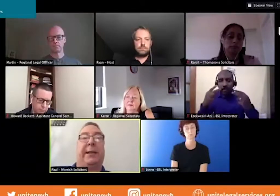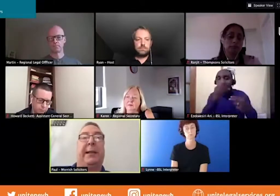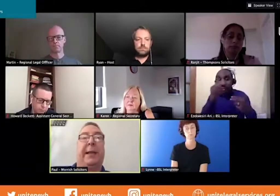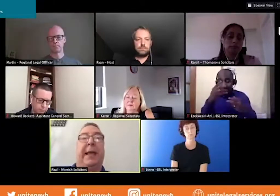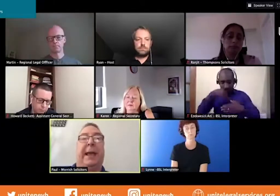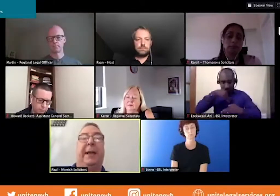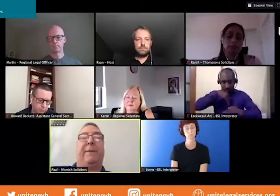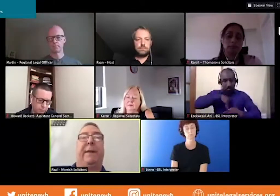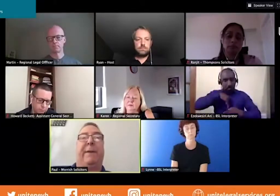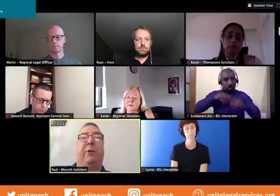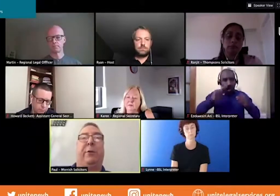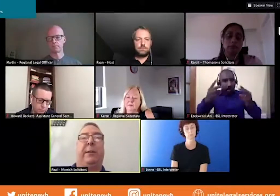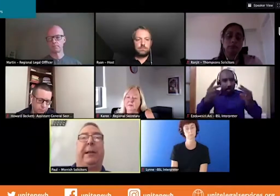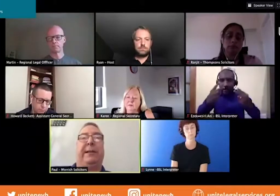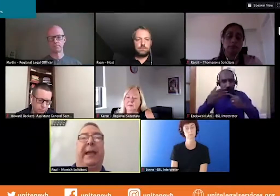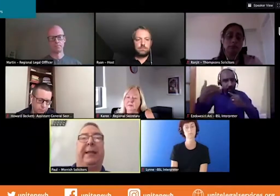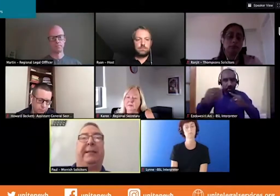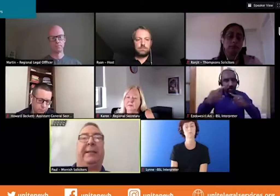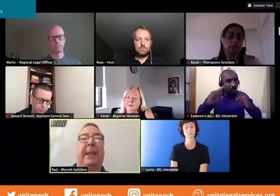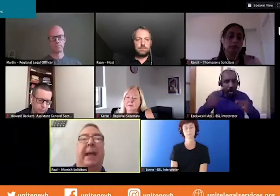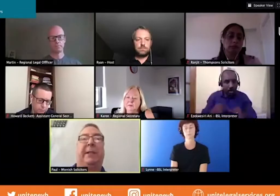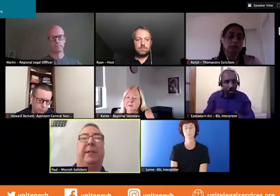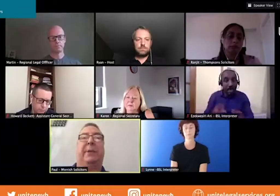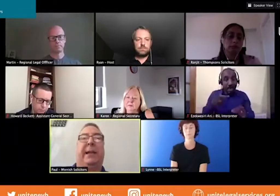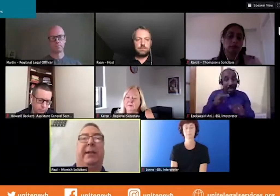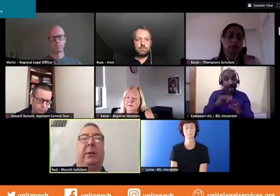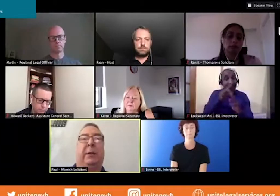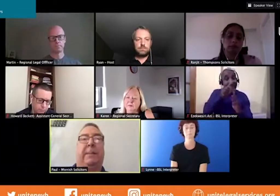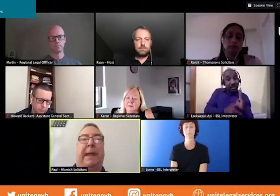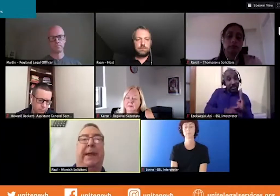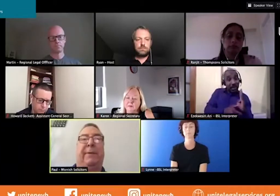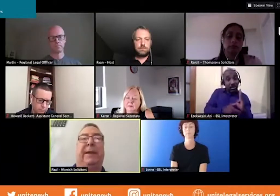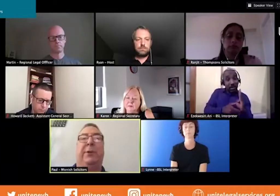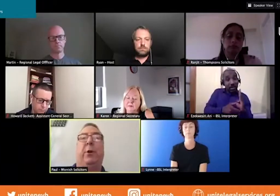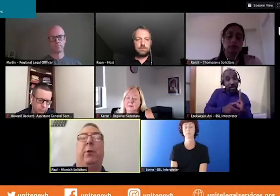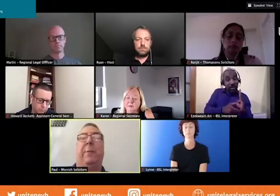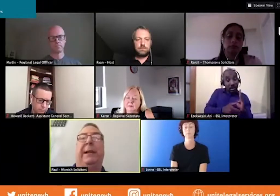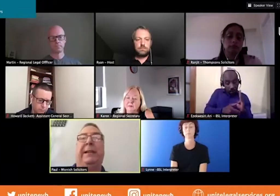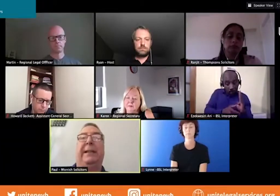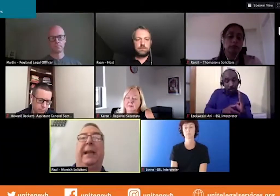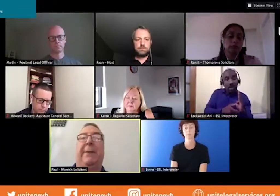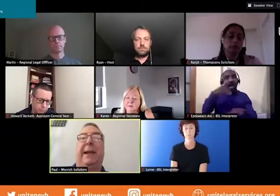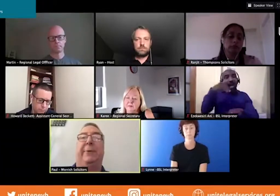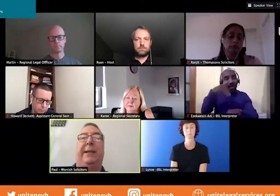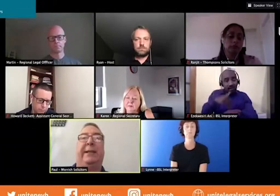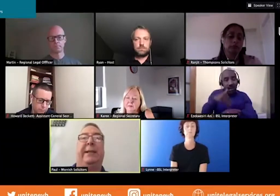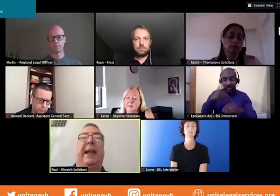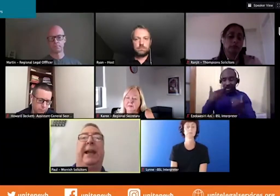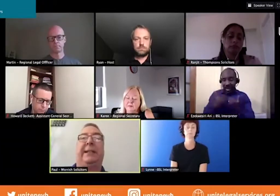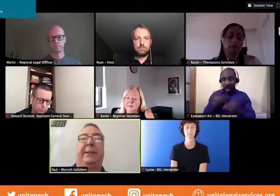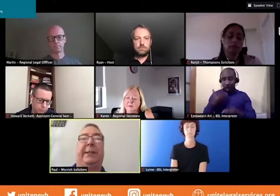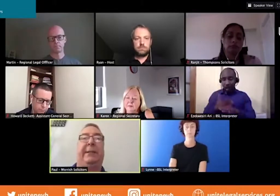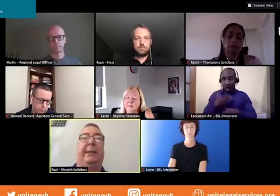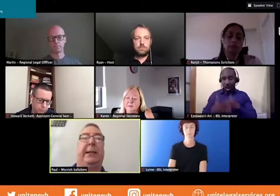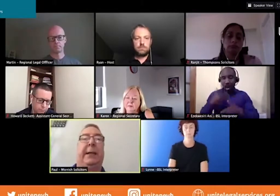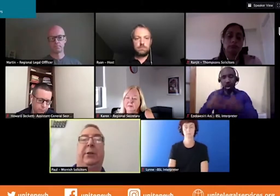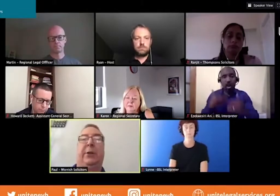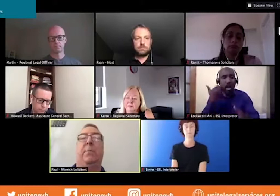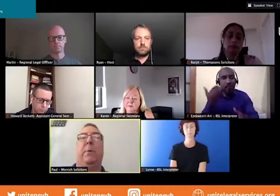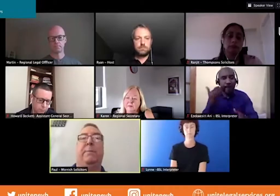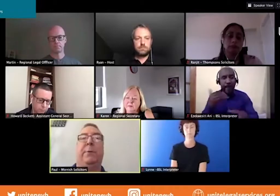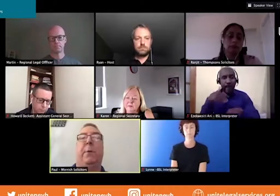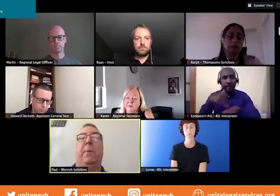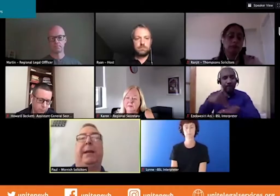see. And if your disability has a substantial effect on your ability to carry out day-to-day activities, so